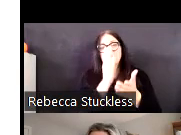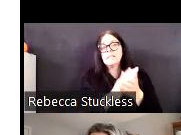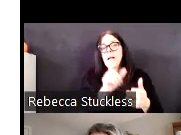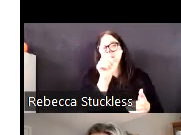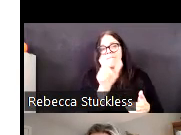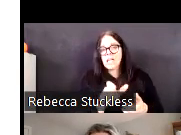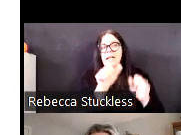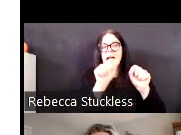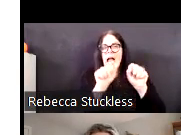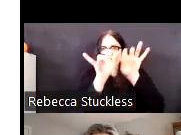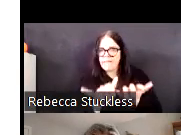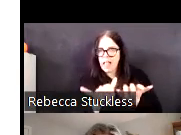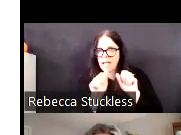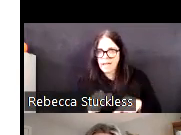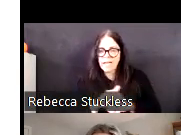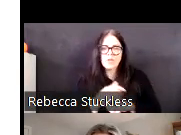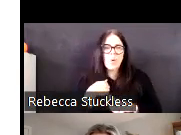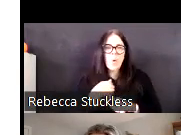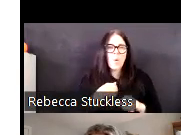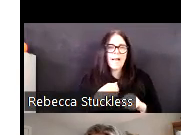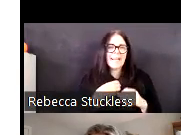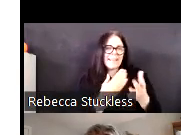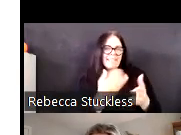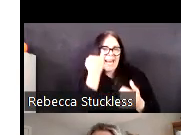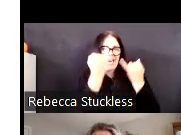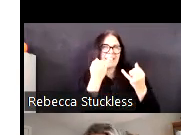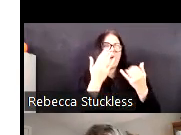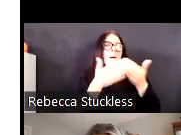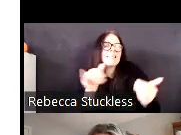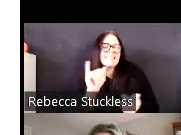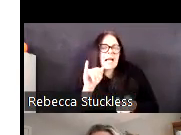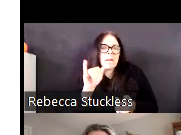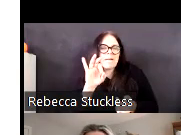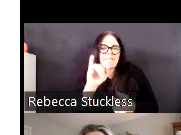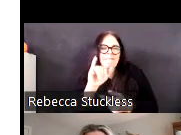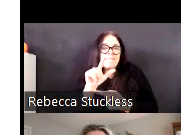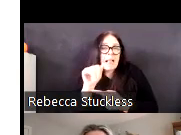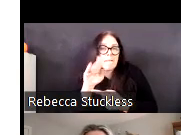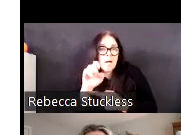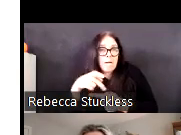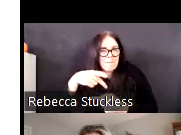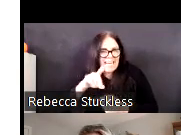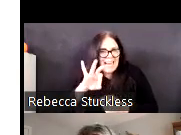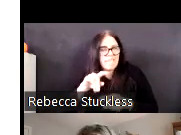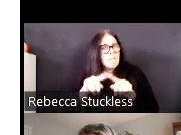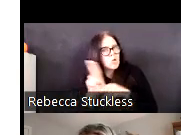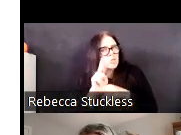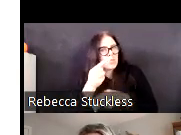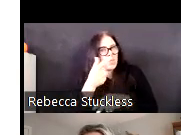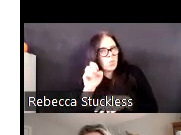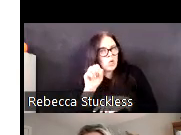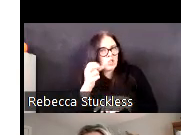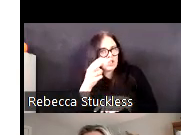made fillable. So we kind of sort of the idea of fillable PDF, but with the access through Google Sheets, we